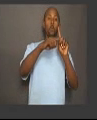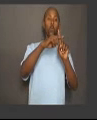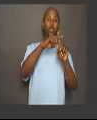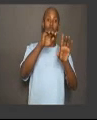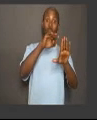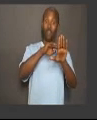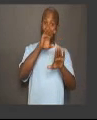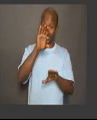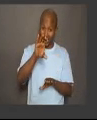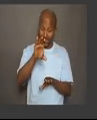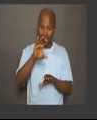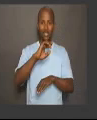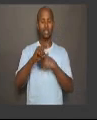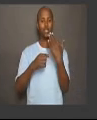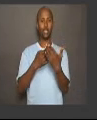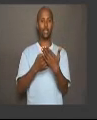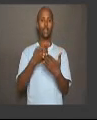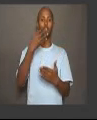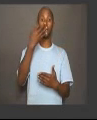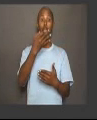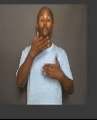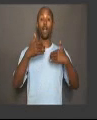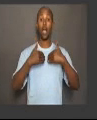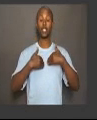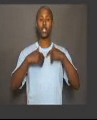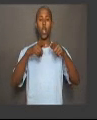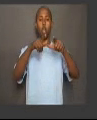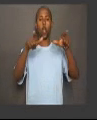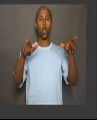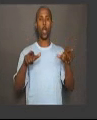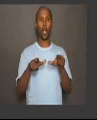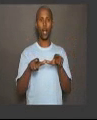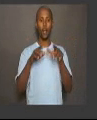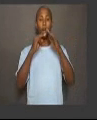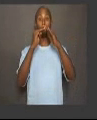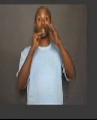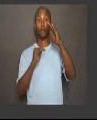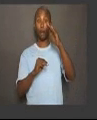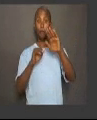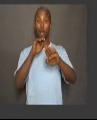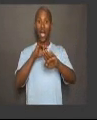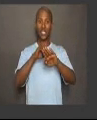C, then f has a local minimum at C.